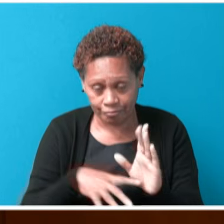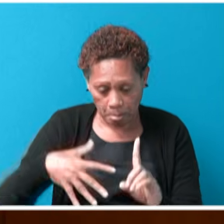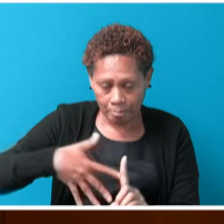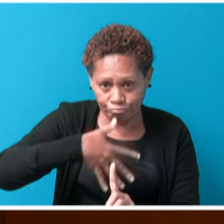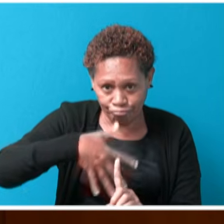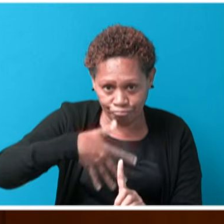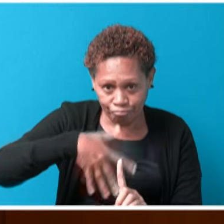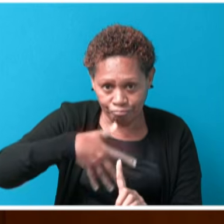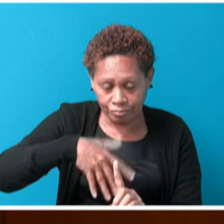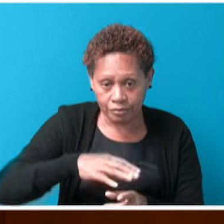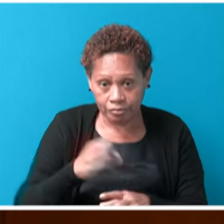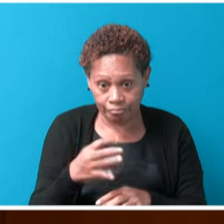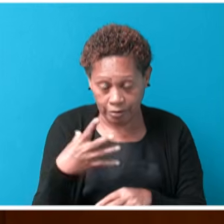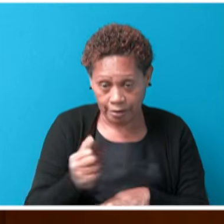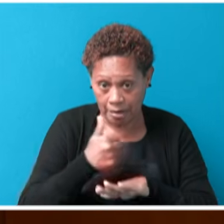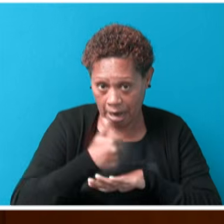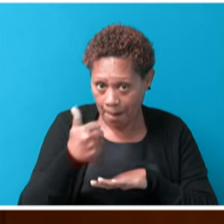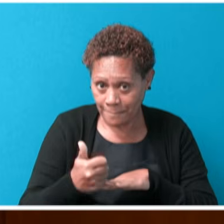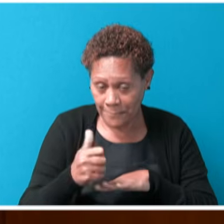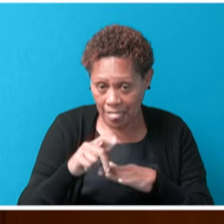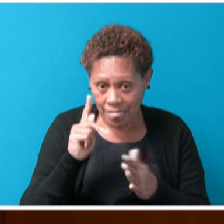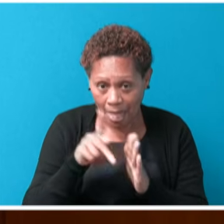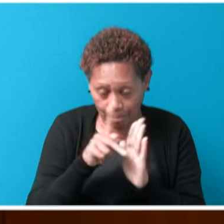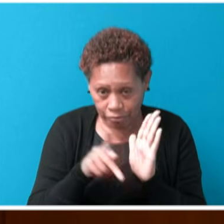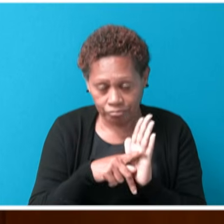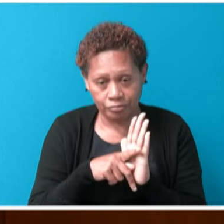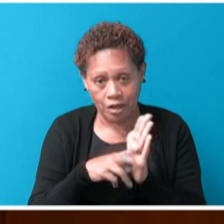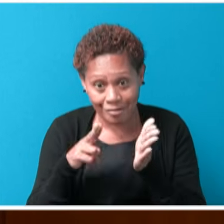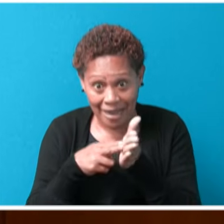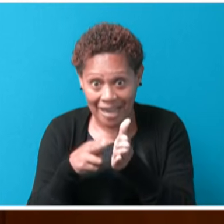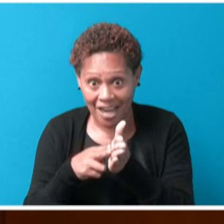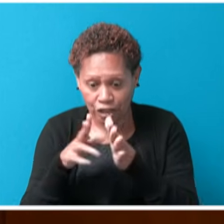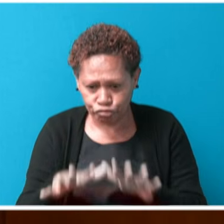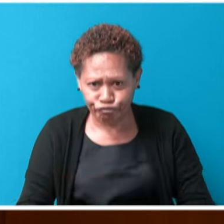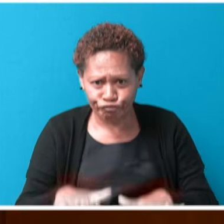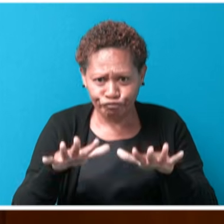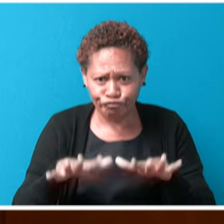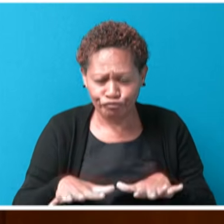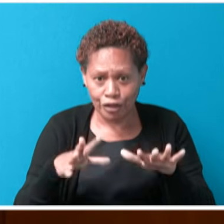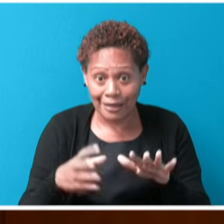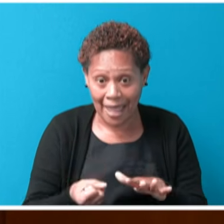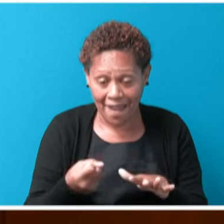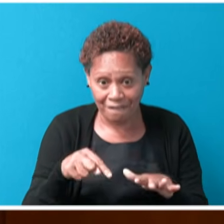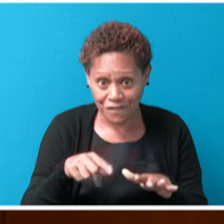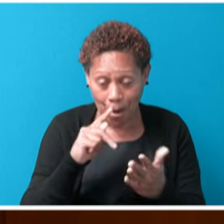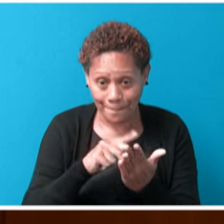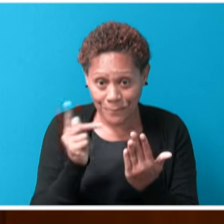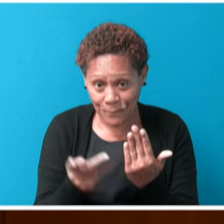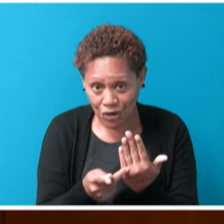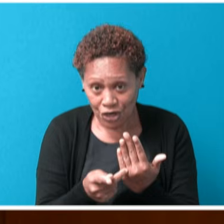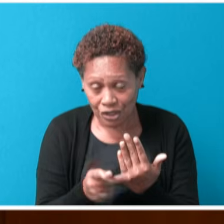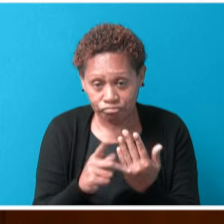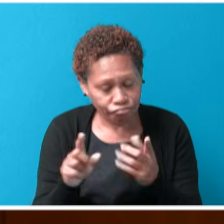Government is translating policy into action. The Nandi Flood Alleviation Project represents our